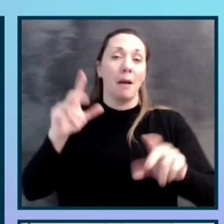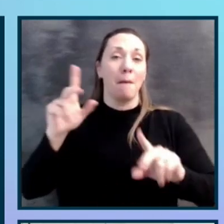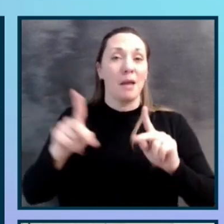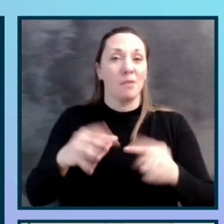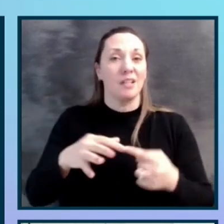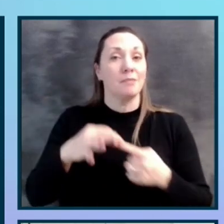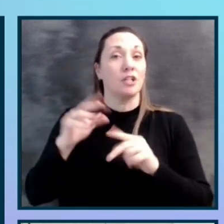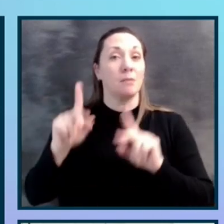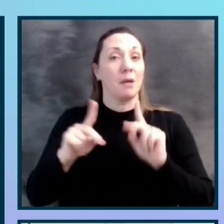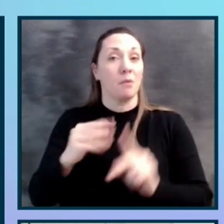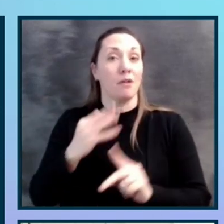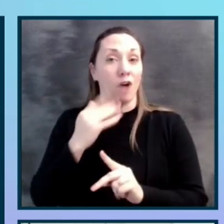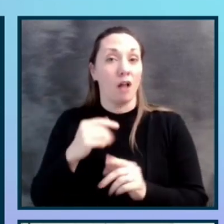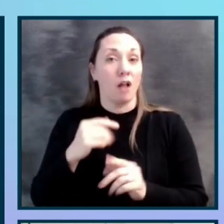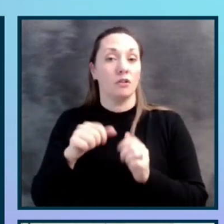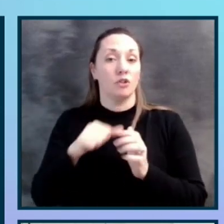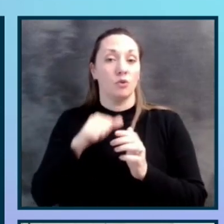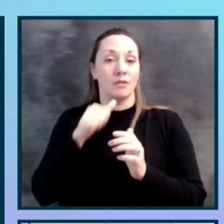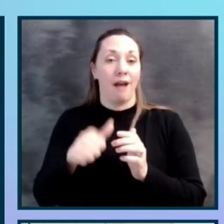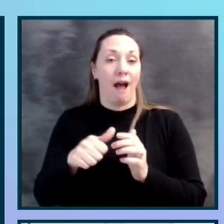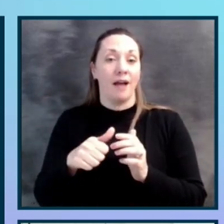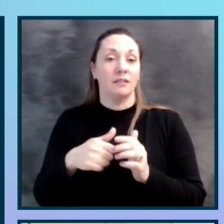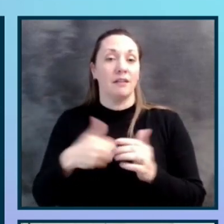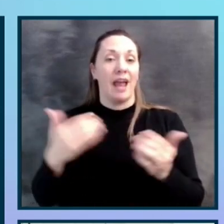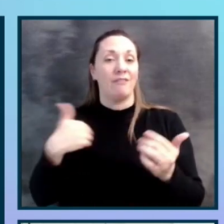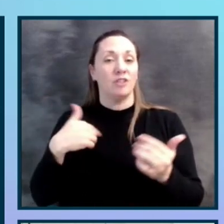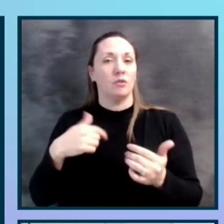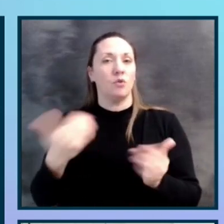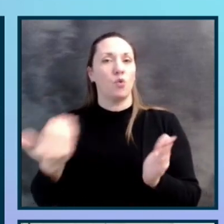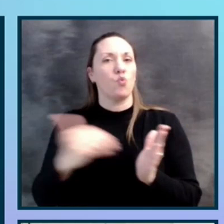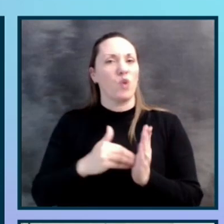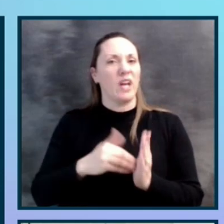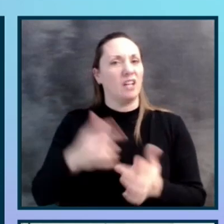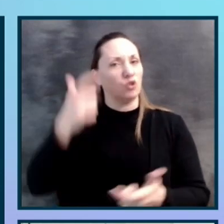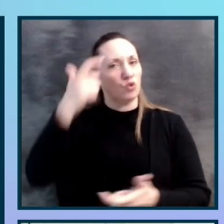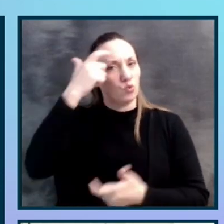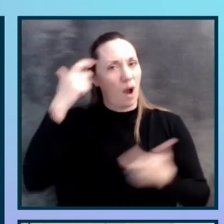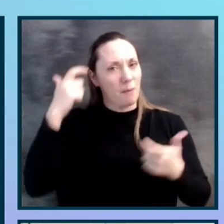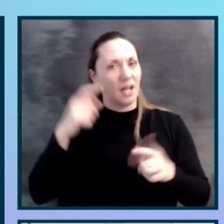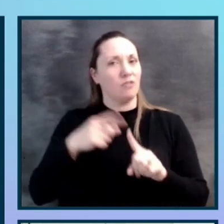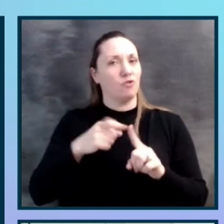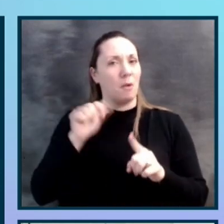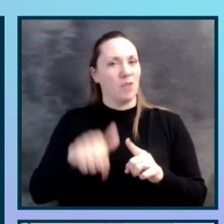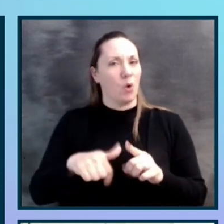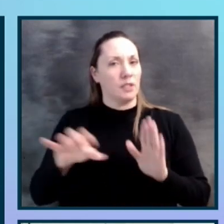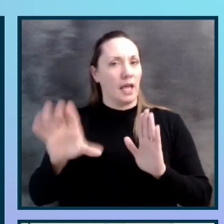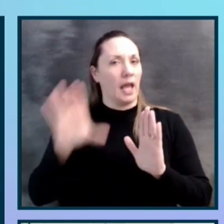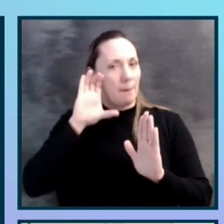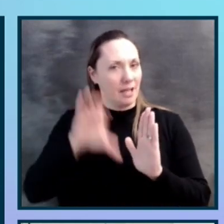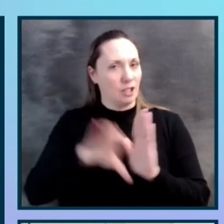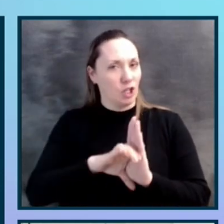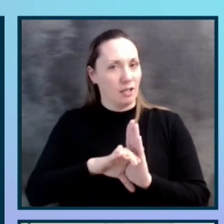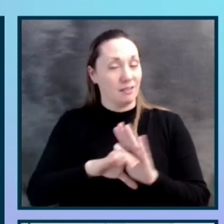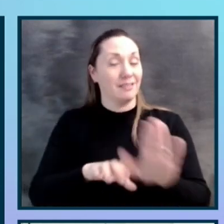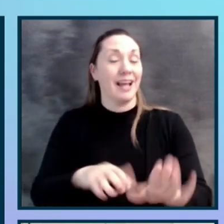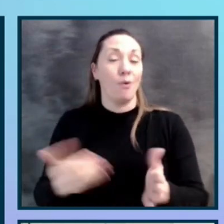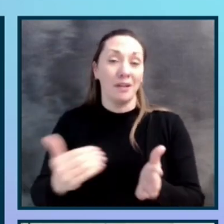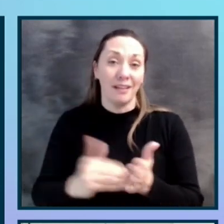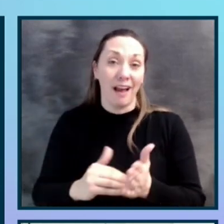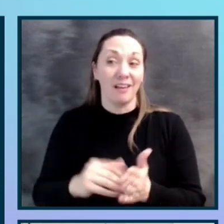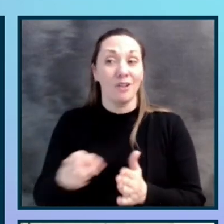images." And this was such a simple but powerful way to make sure that these images, which people